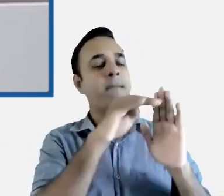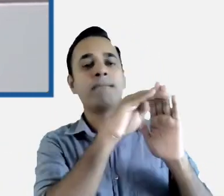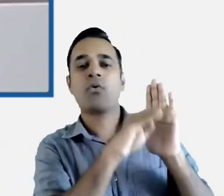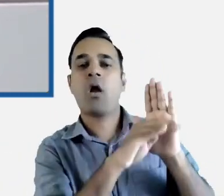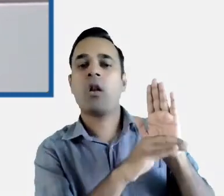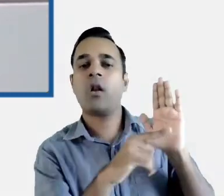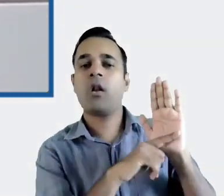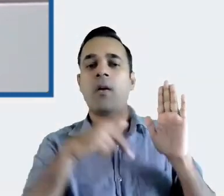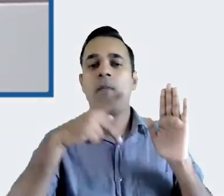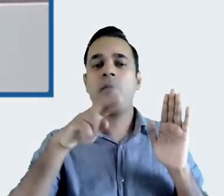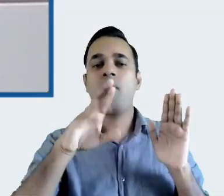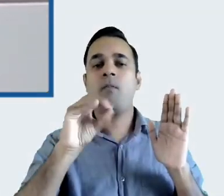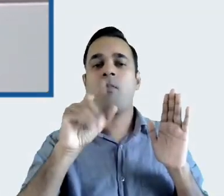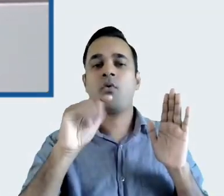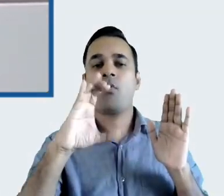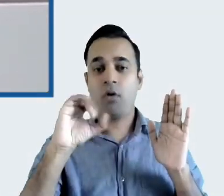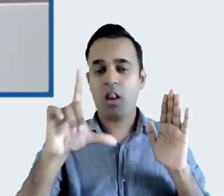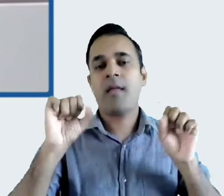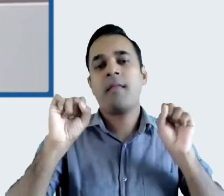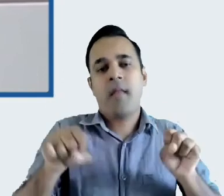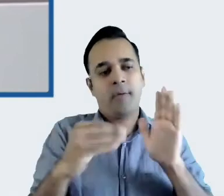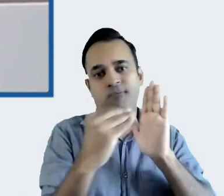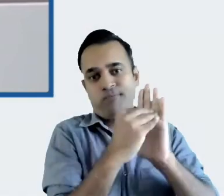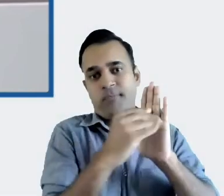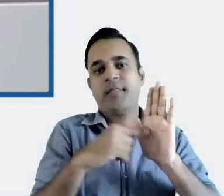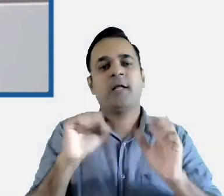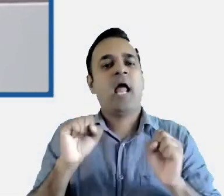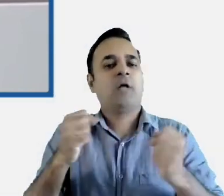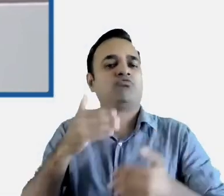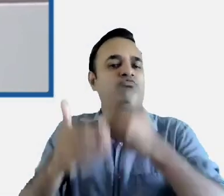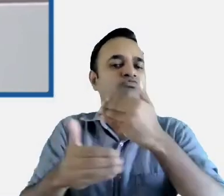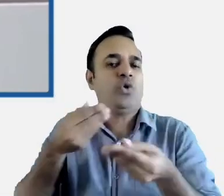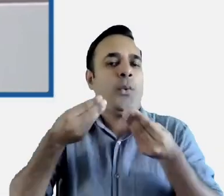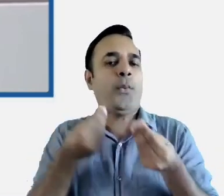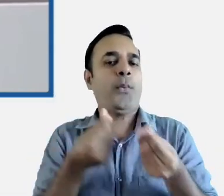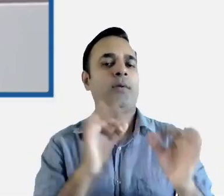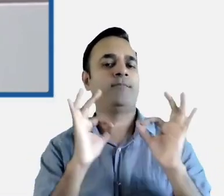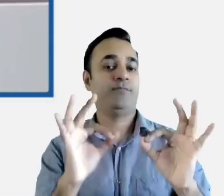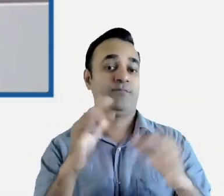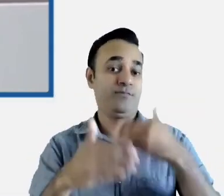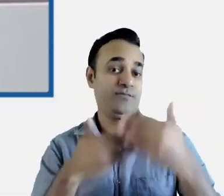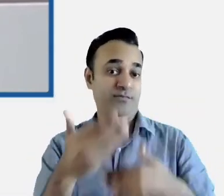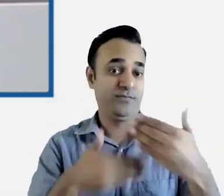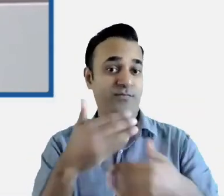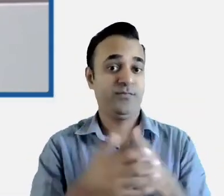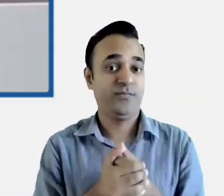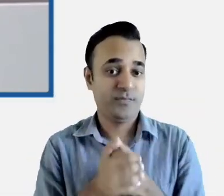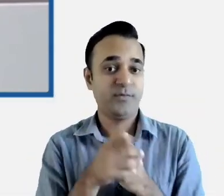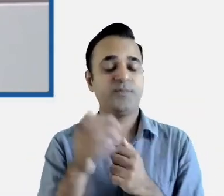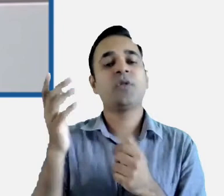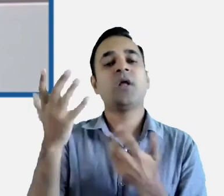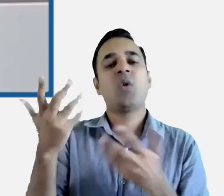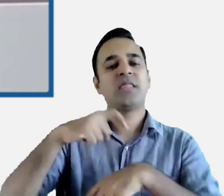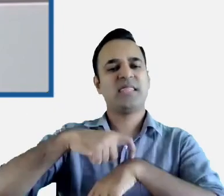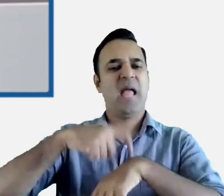times is very different from managing crises. And not everyone who may be an excellent manager